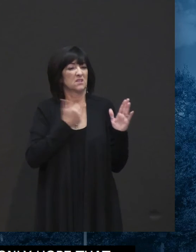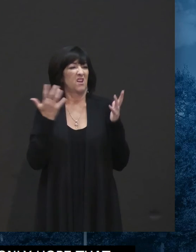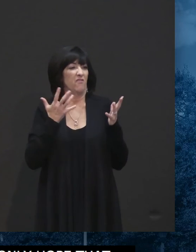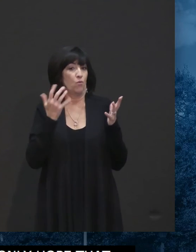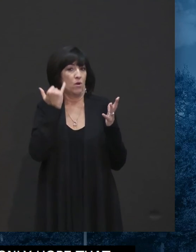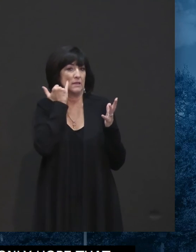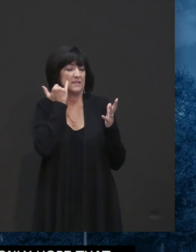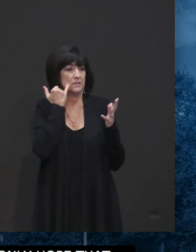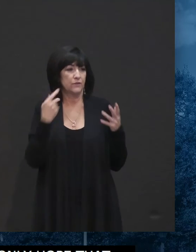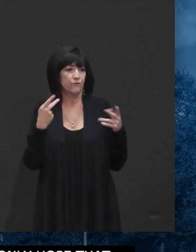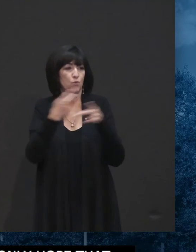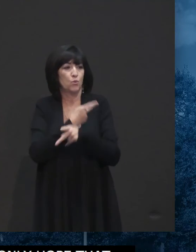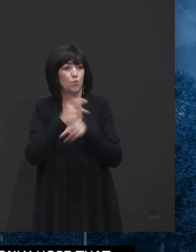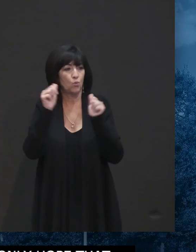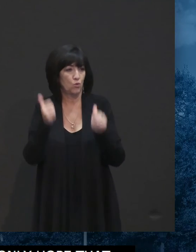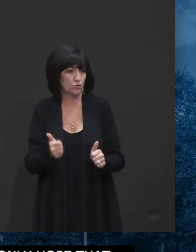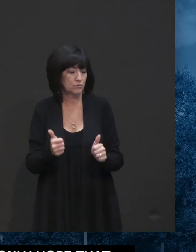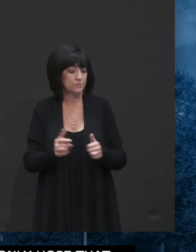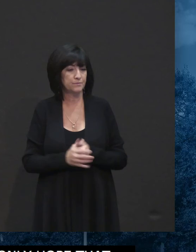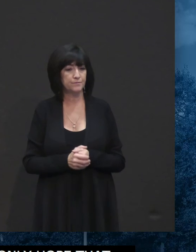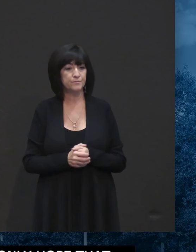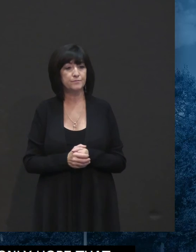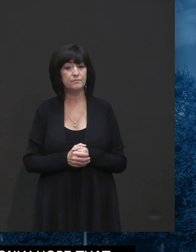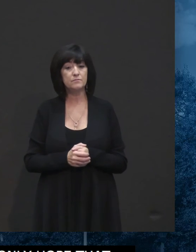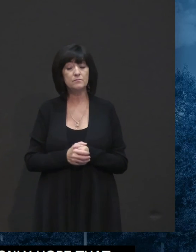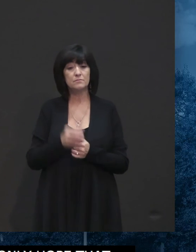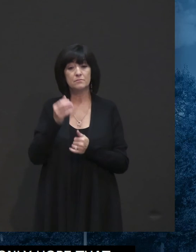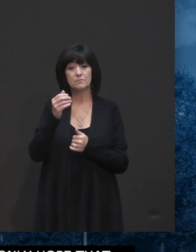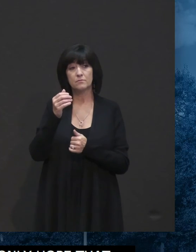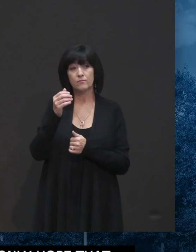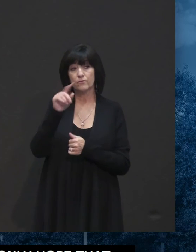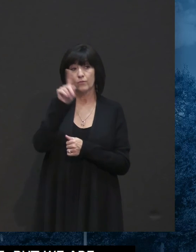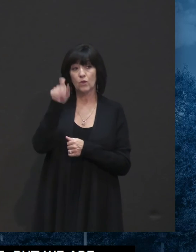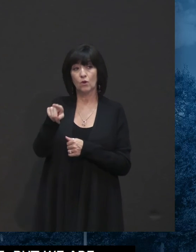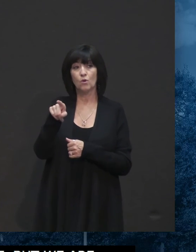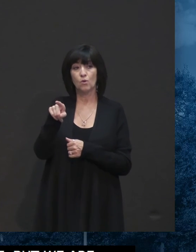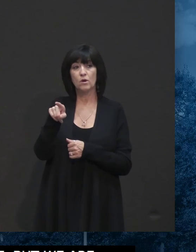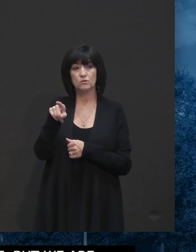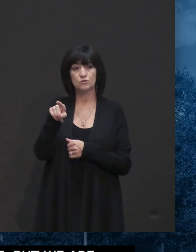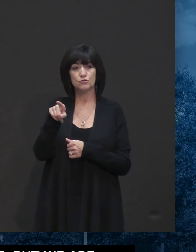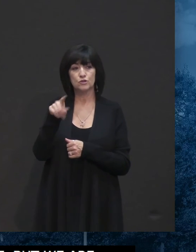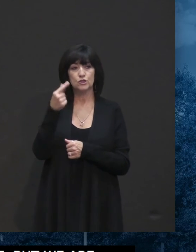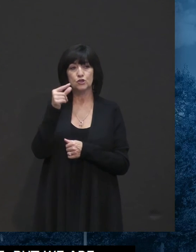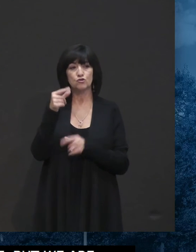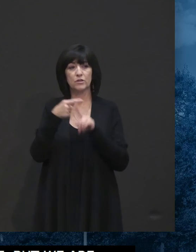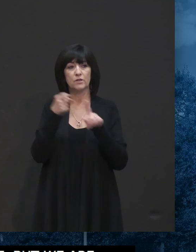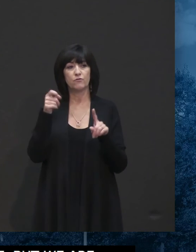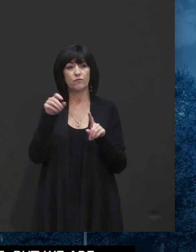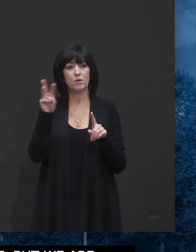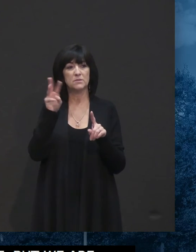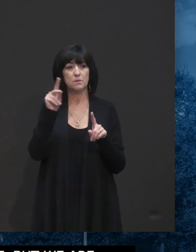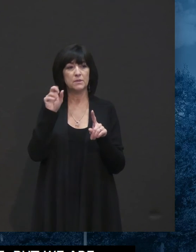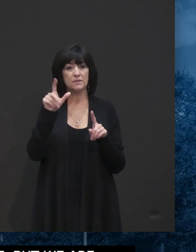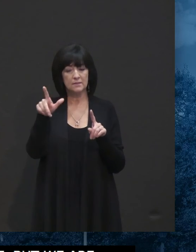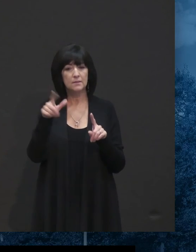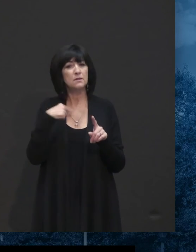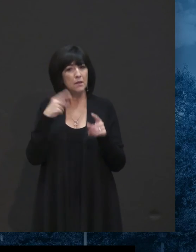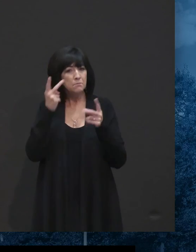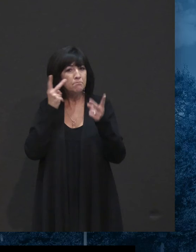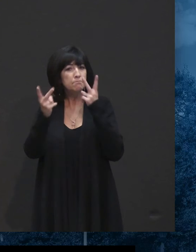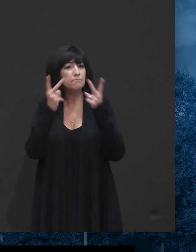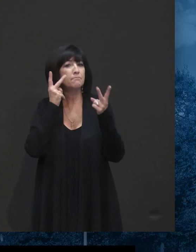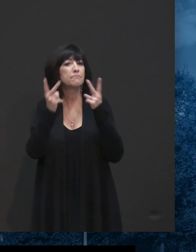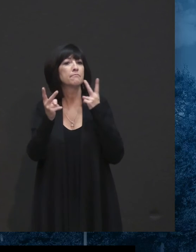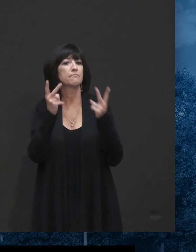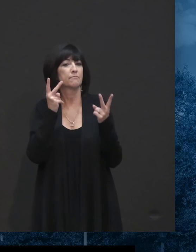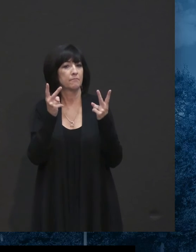Next question is from Sean Green at WDEL. We're now 1 week into high school sports competition, and there have been pictures of